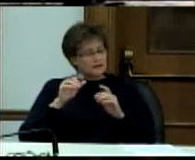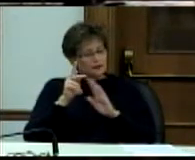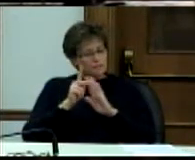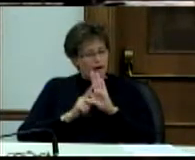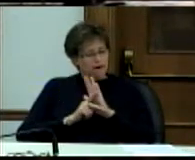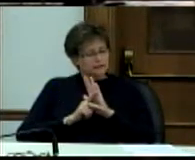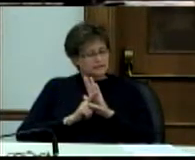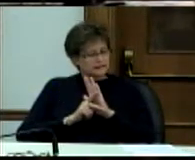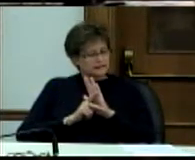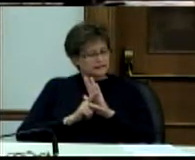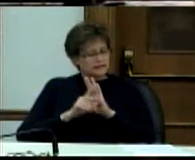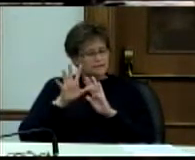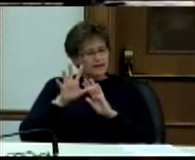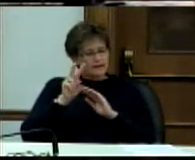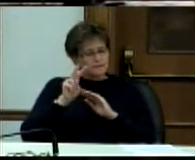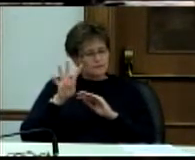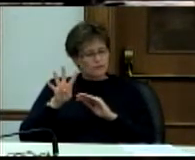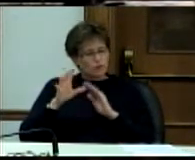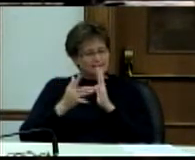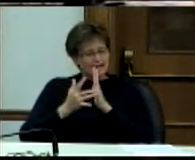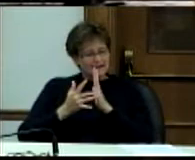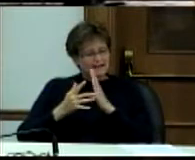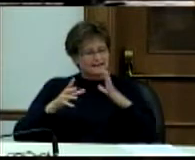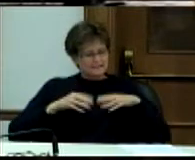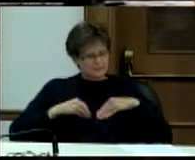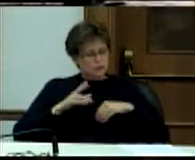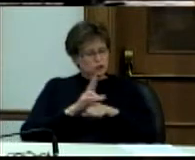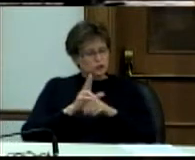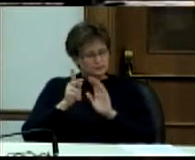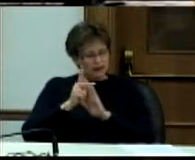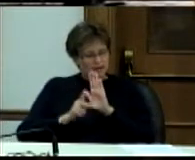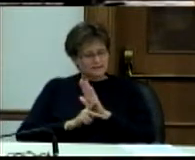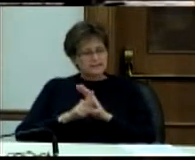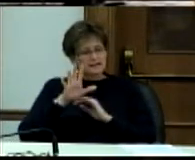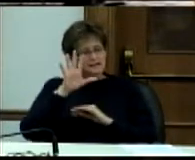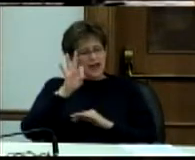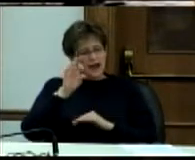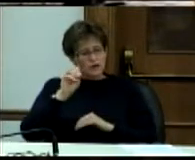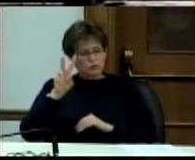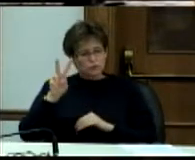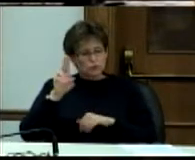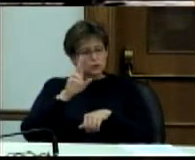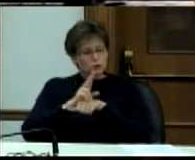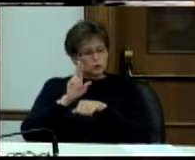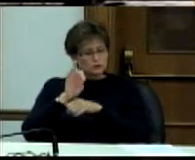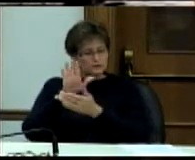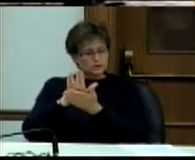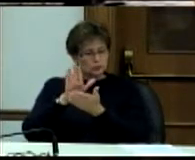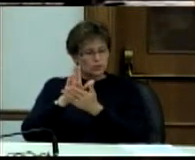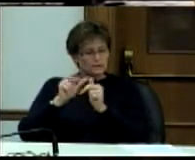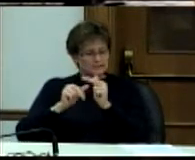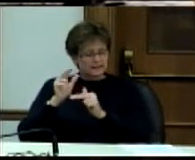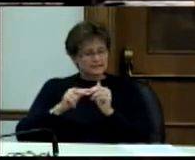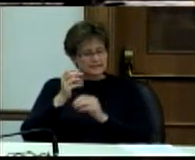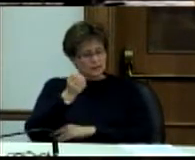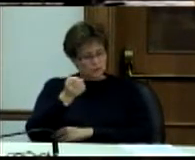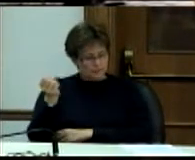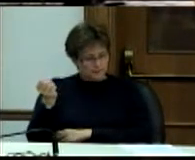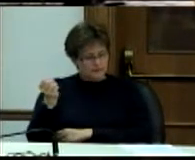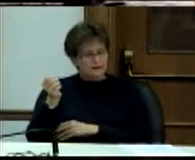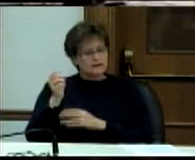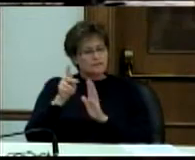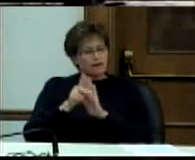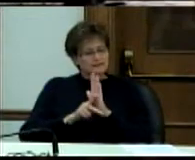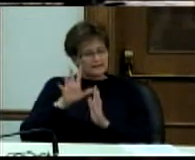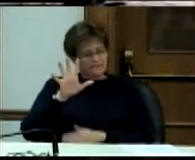we go. Policy 524, Technology Acceptable Use Policy. Policy 902, Use of School Facilities